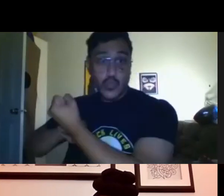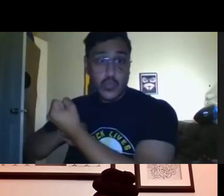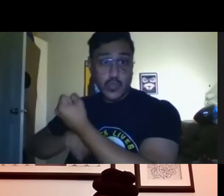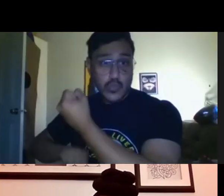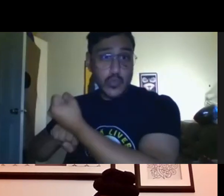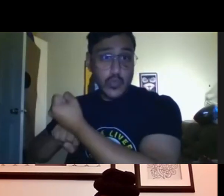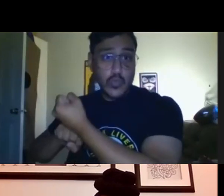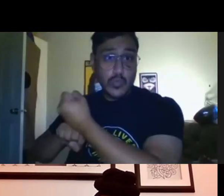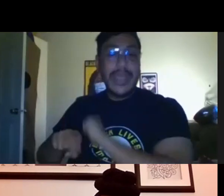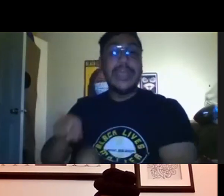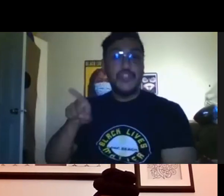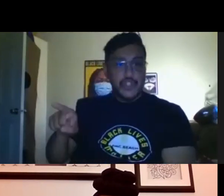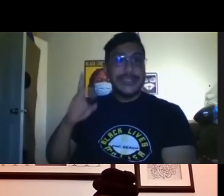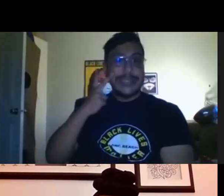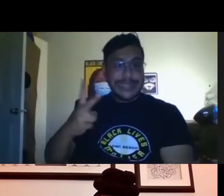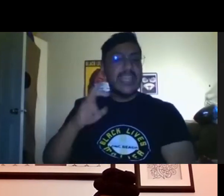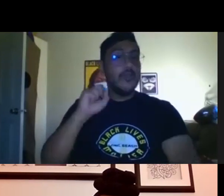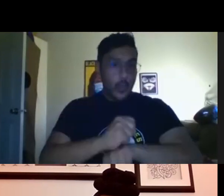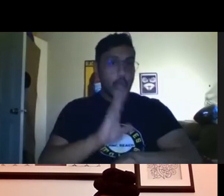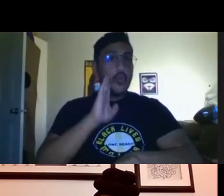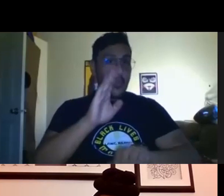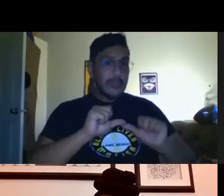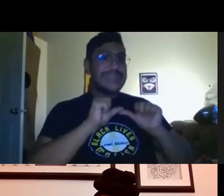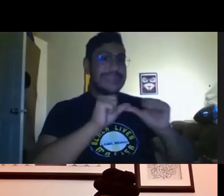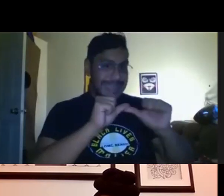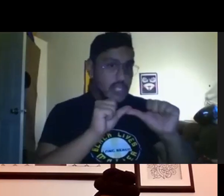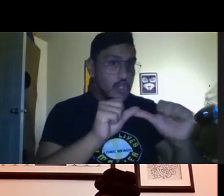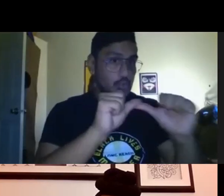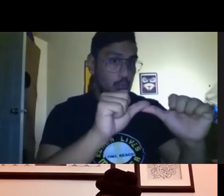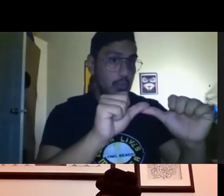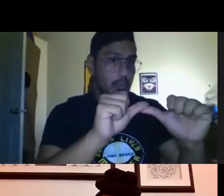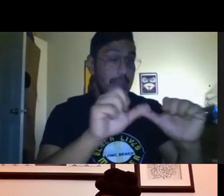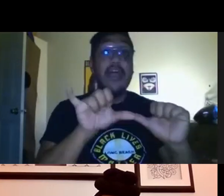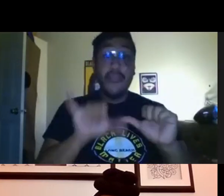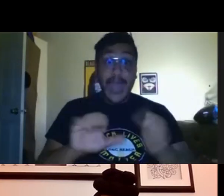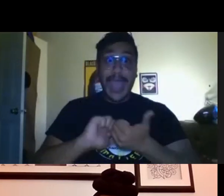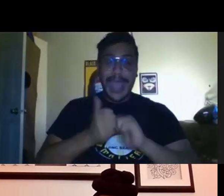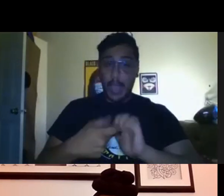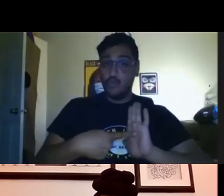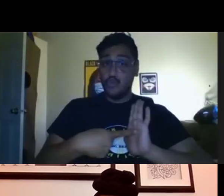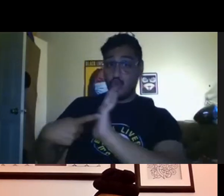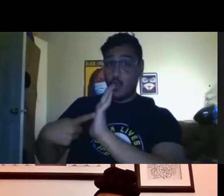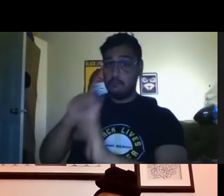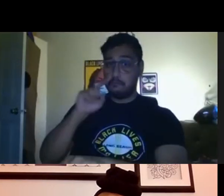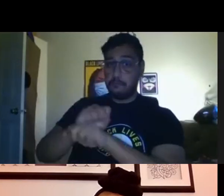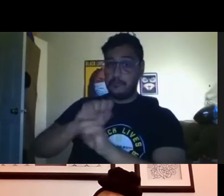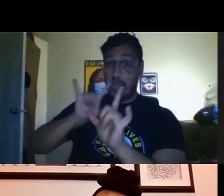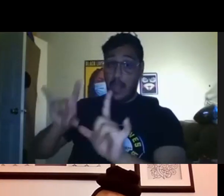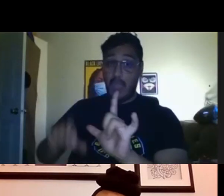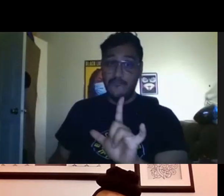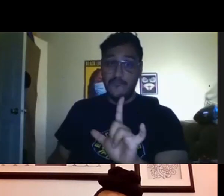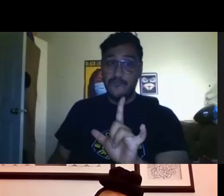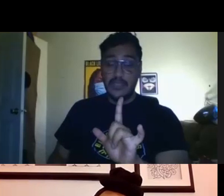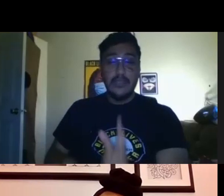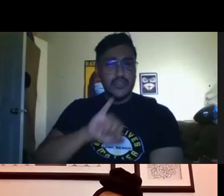is moving. This is how we demonstrate our love for our community. And so, again, James, I'd love for you to just kind